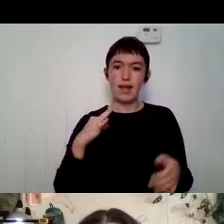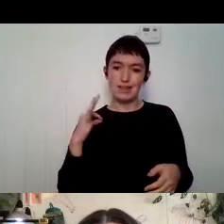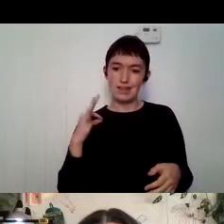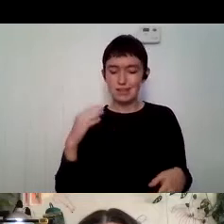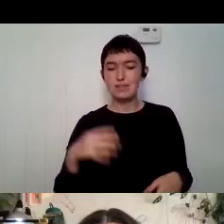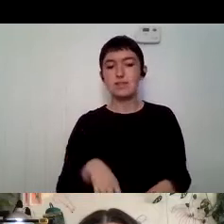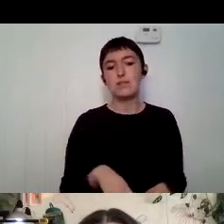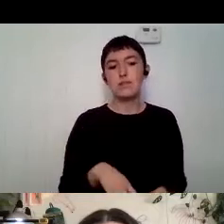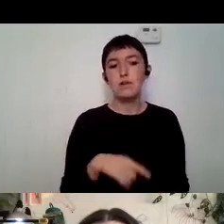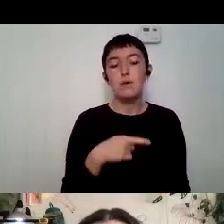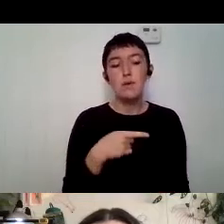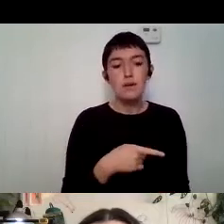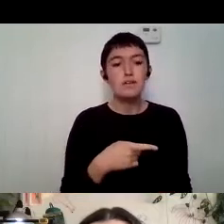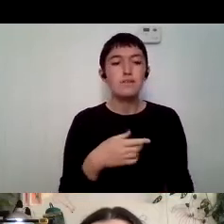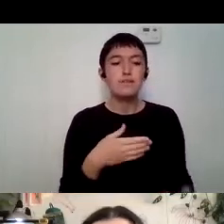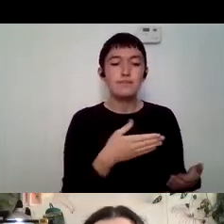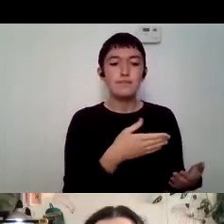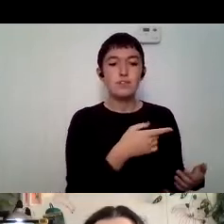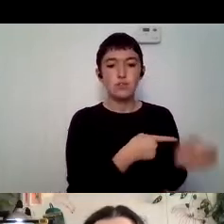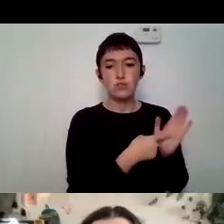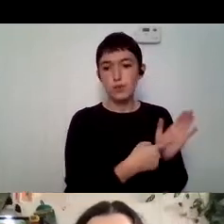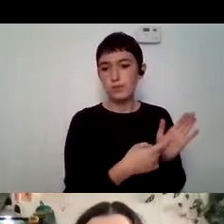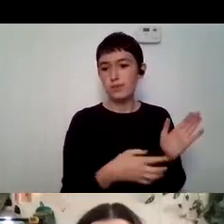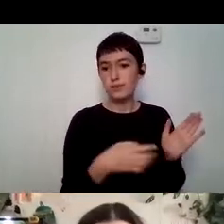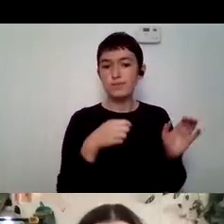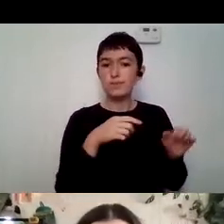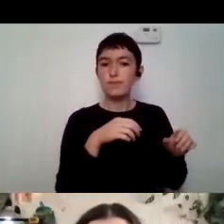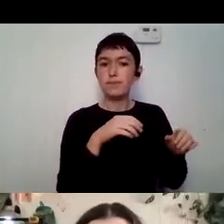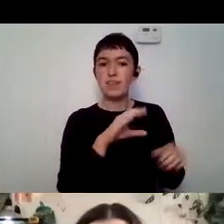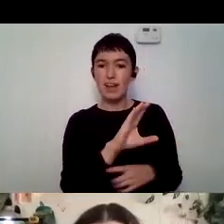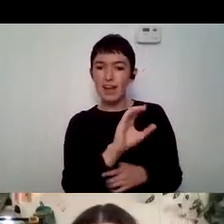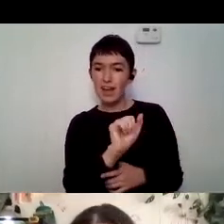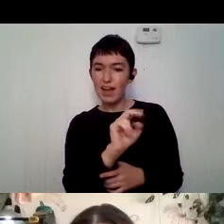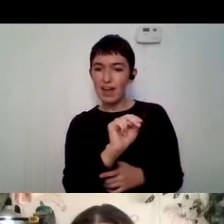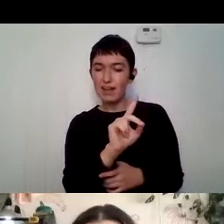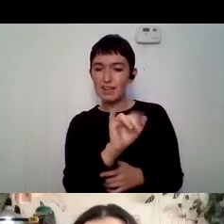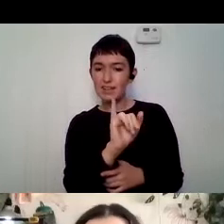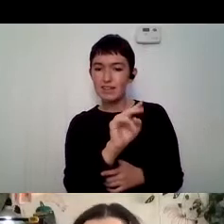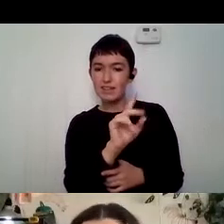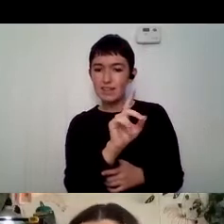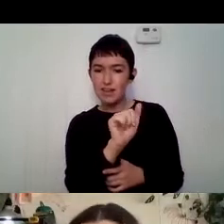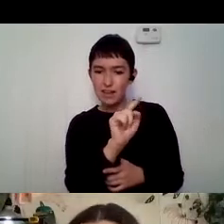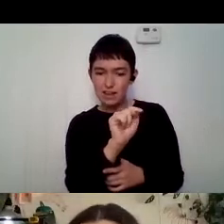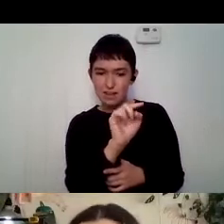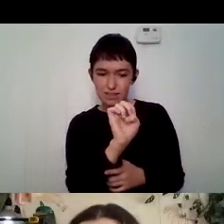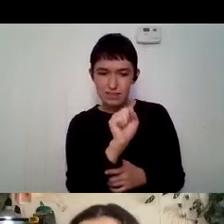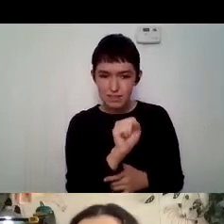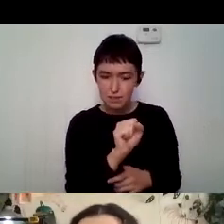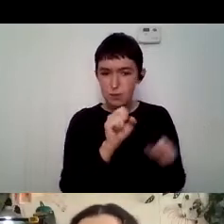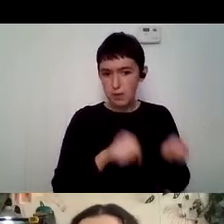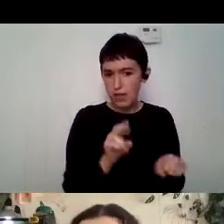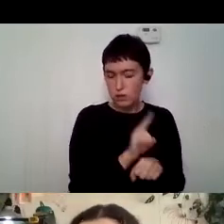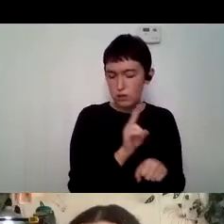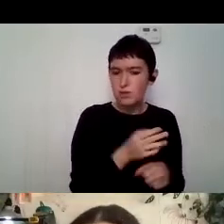of viable candidates, let's say. But there's a few issues with this current process.